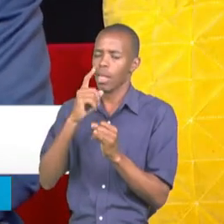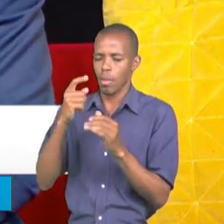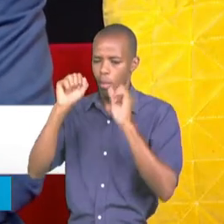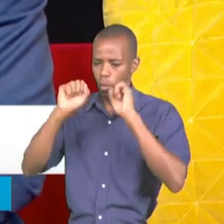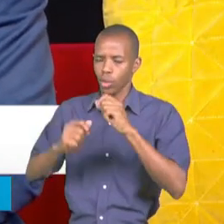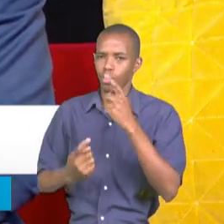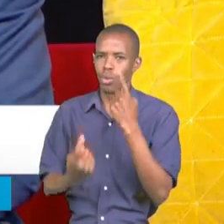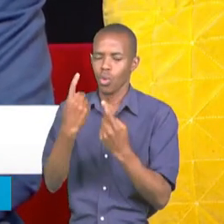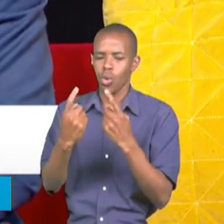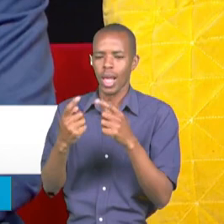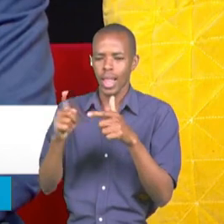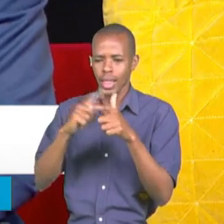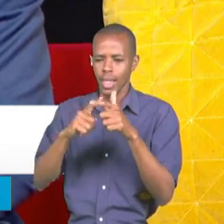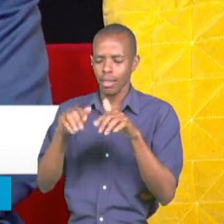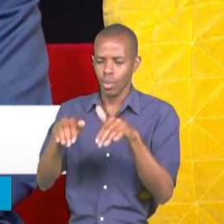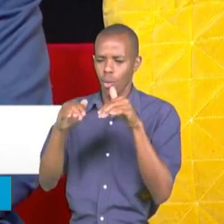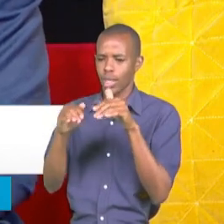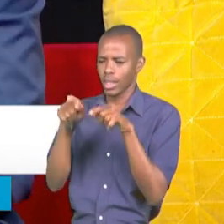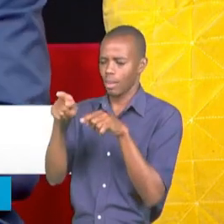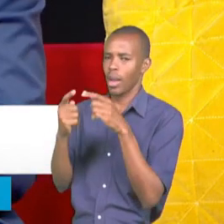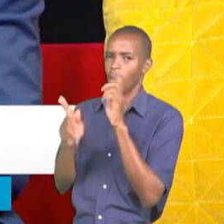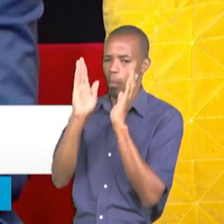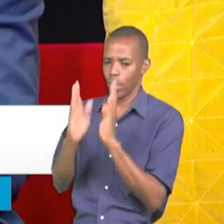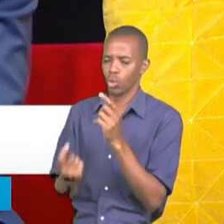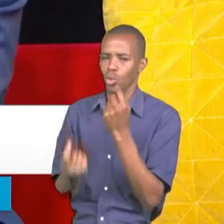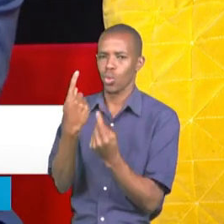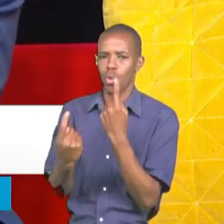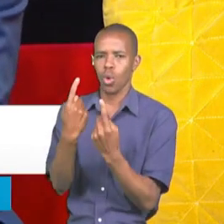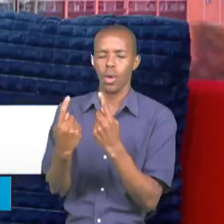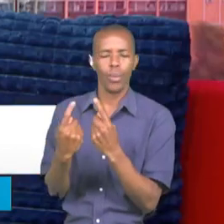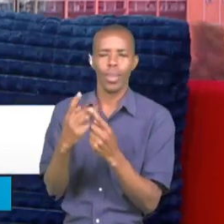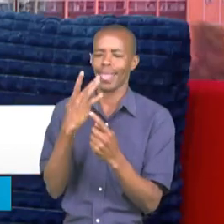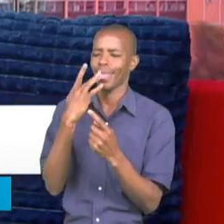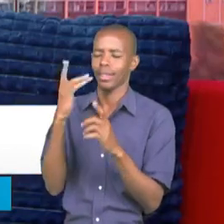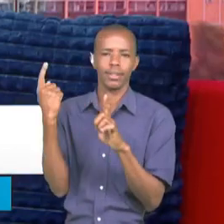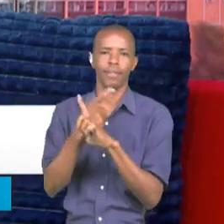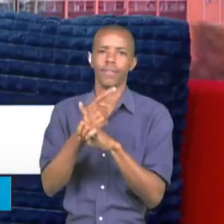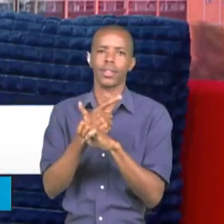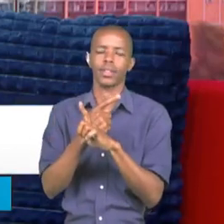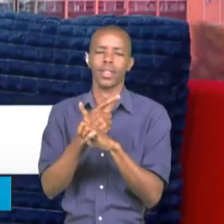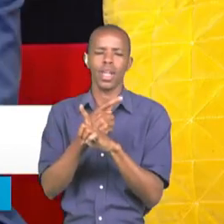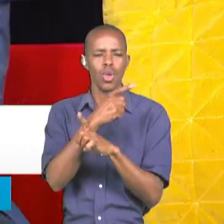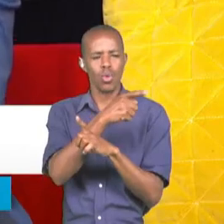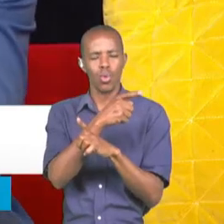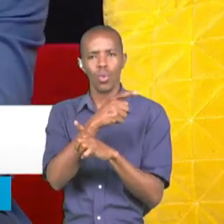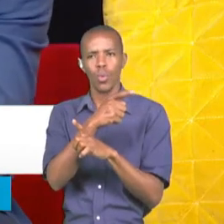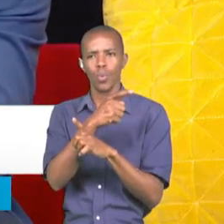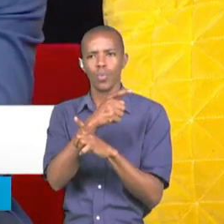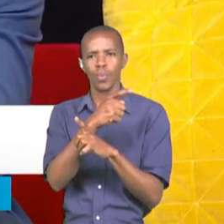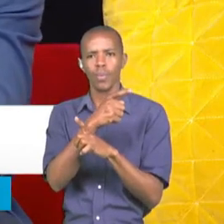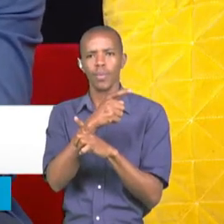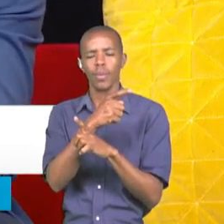and then you go, you try their food, goodness, just a different taste. You know what I mean? Yeah. How did you now, you know, there's a